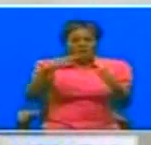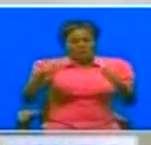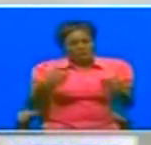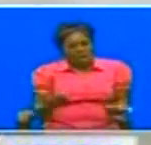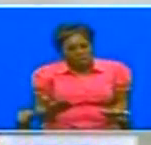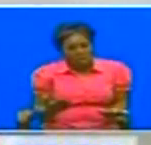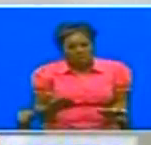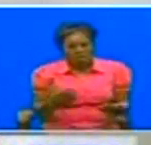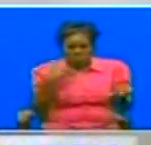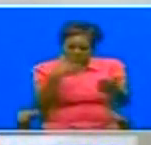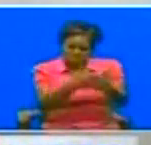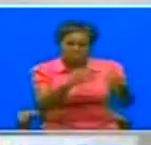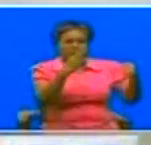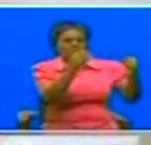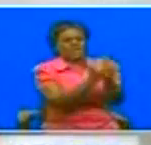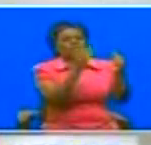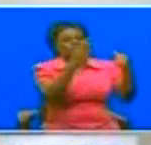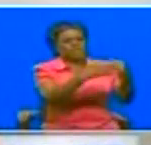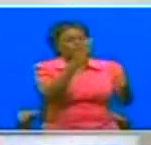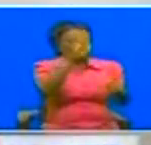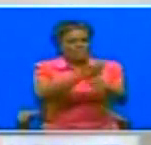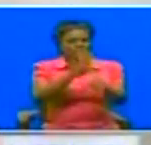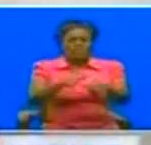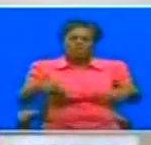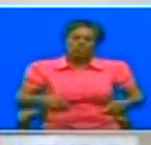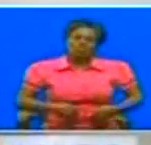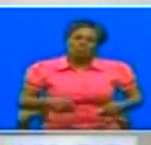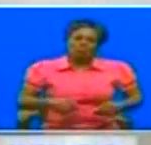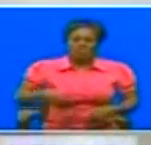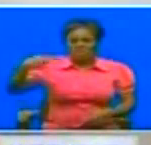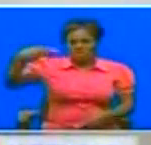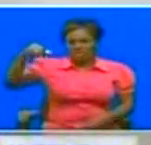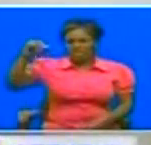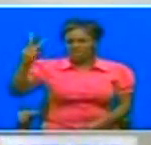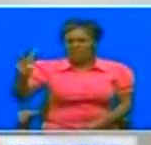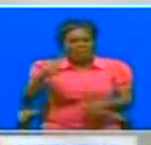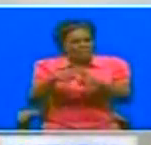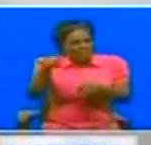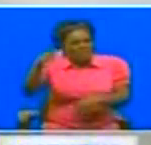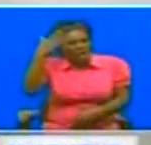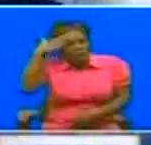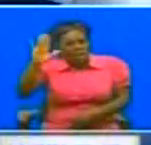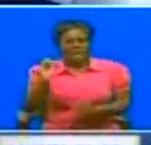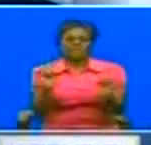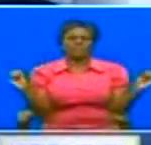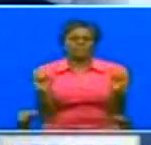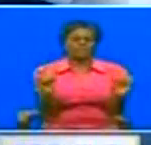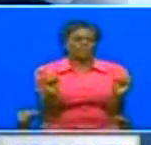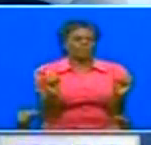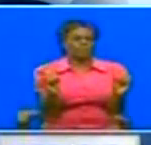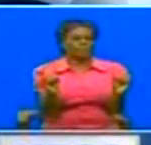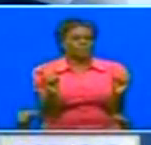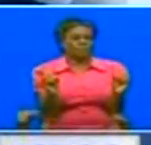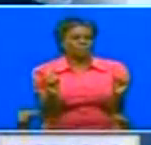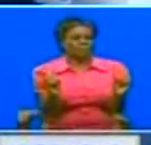until I get 18. Okay. So most of the adolescents probably have HIV and they do not know it. Okay? All right. Sister Mary, since we're